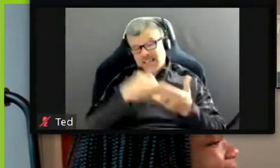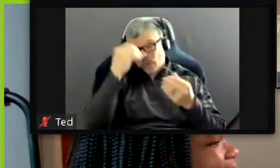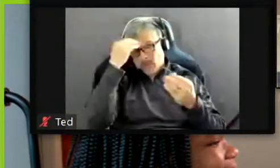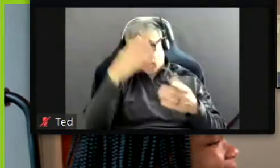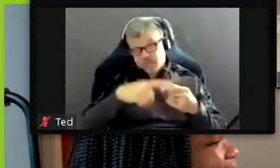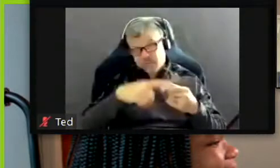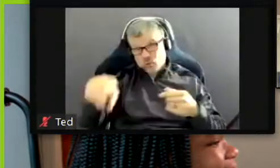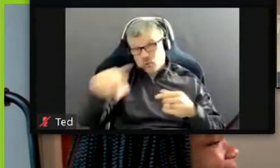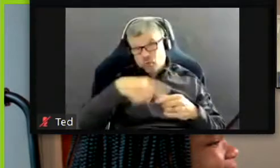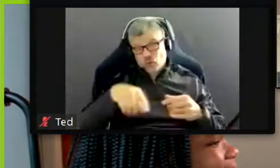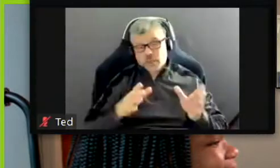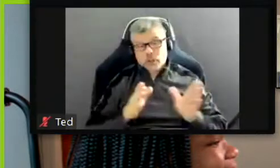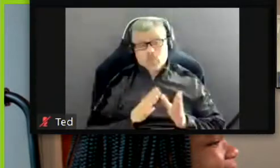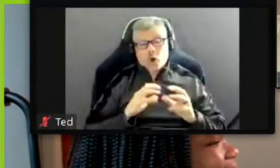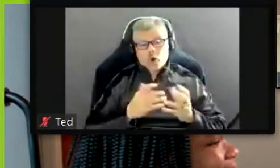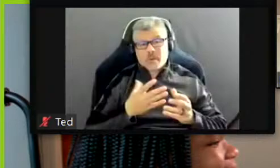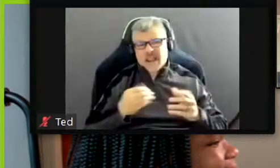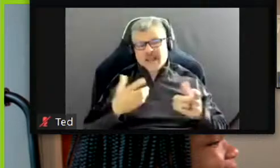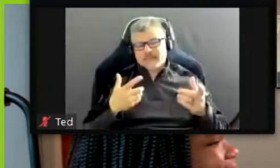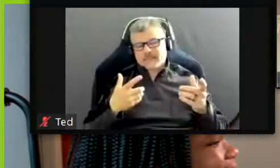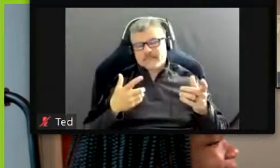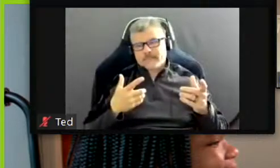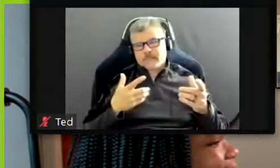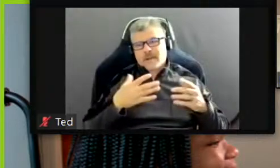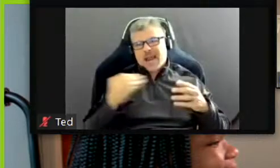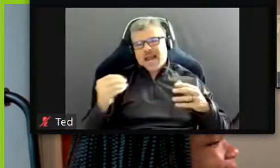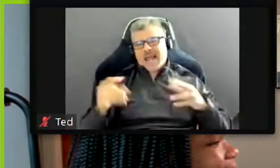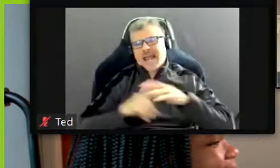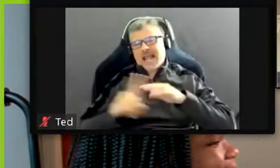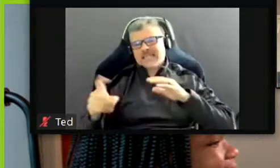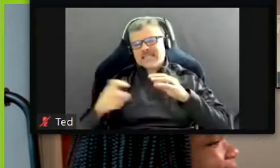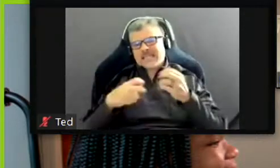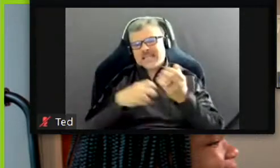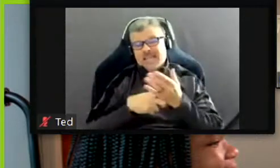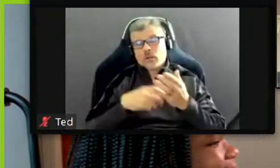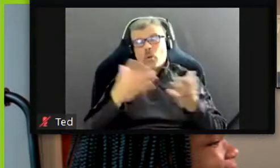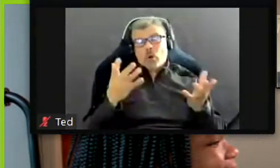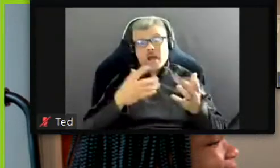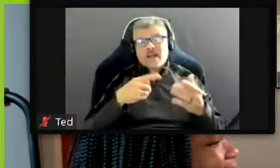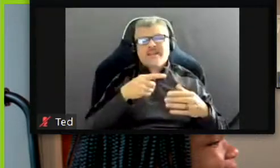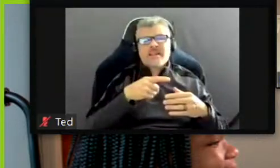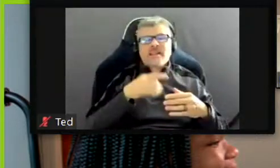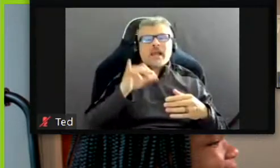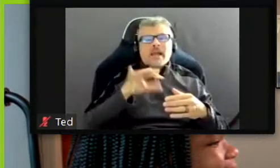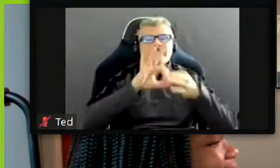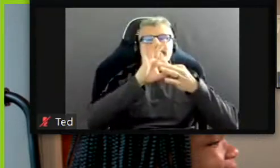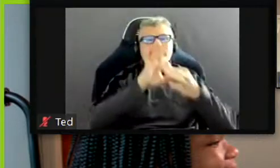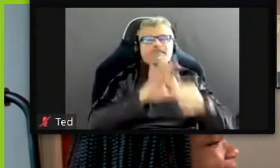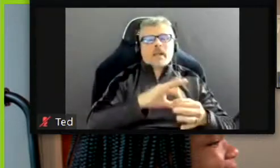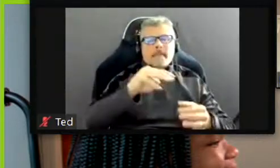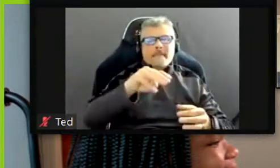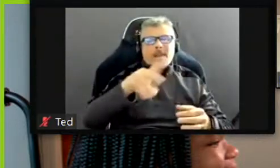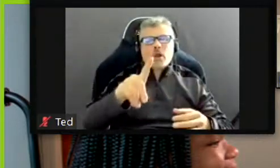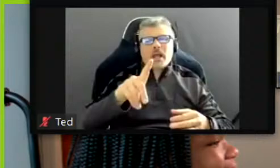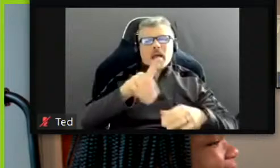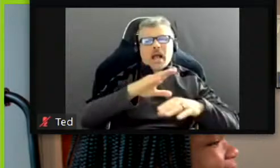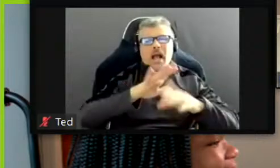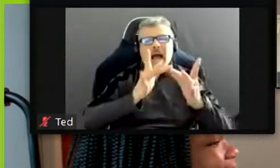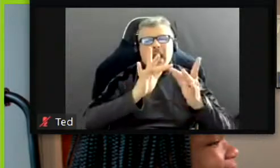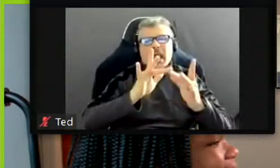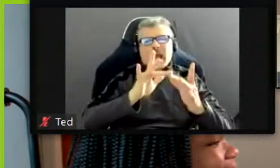in the small group discussions and then particularly in the exit tickets was around the Maryland Online IEP